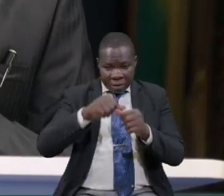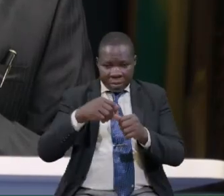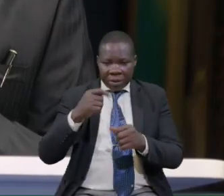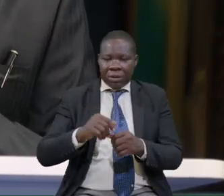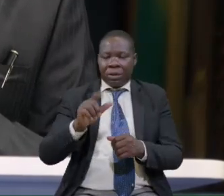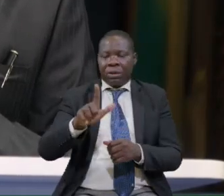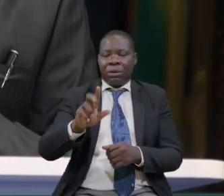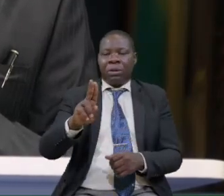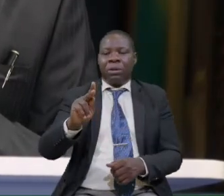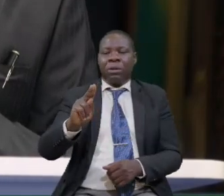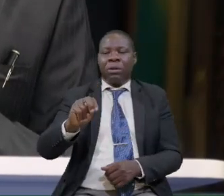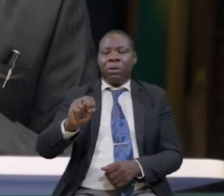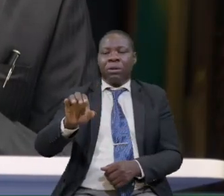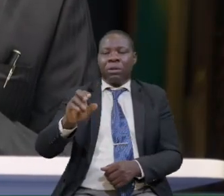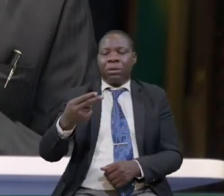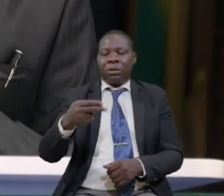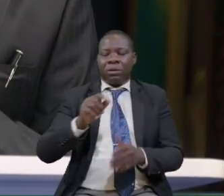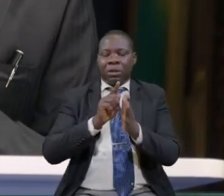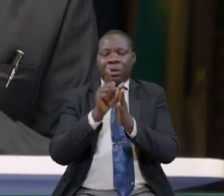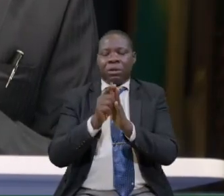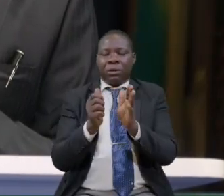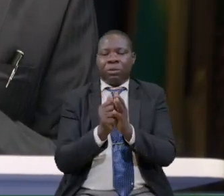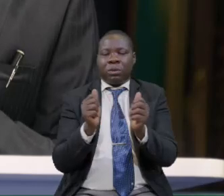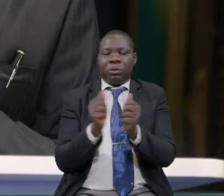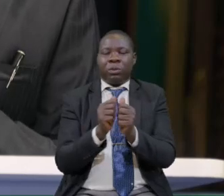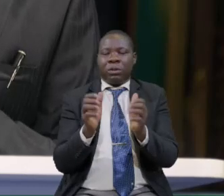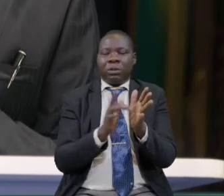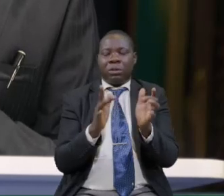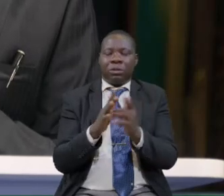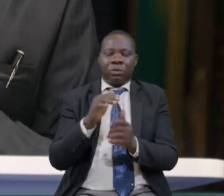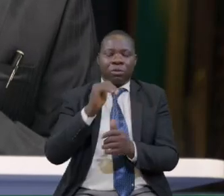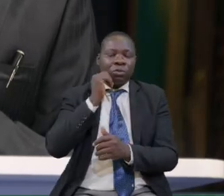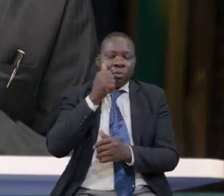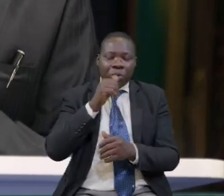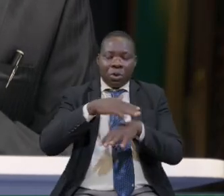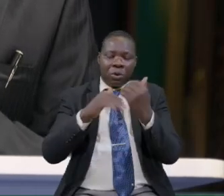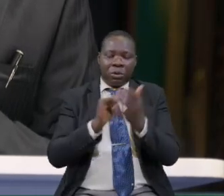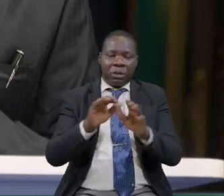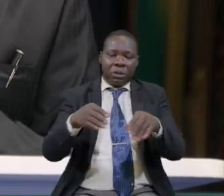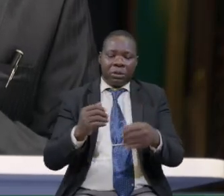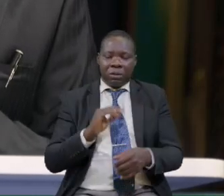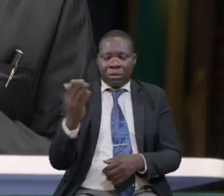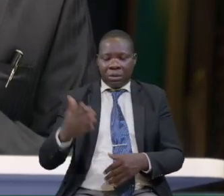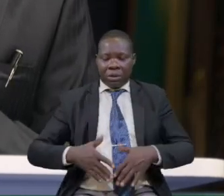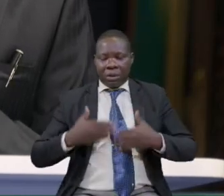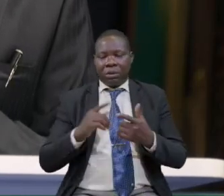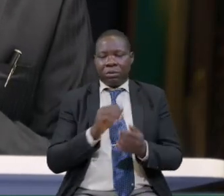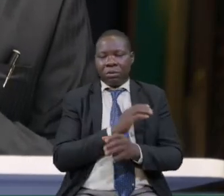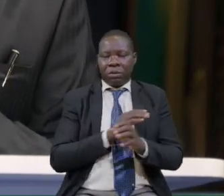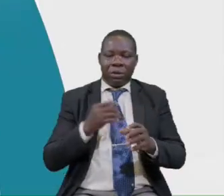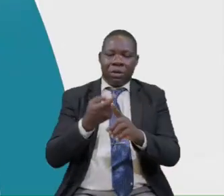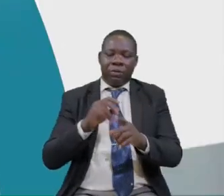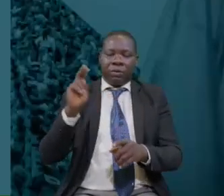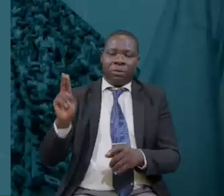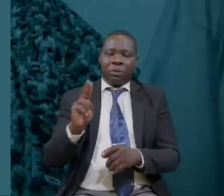tomorrow. All of those who have given their lives to Christ, from Thursday till yesterday till today,